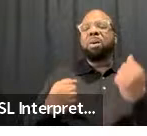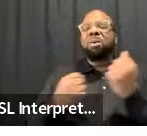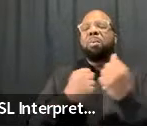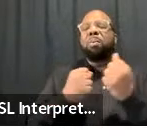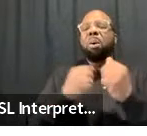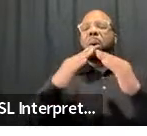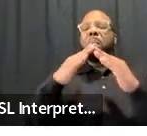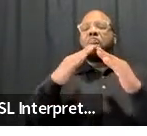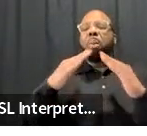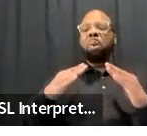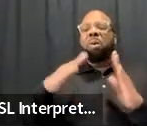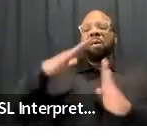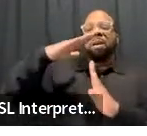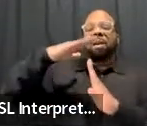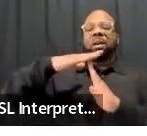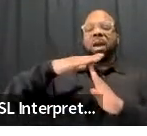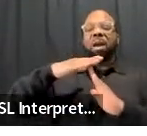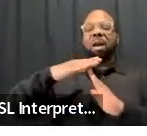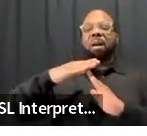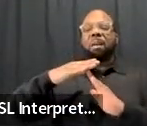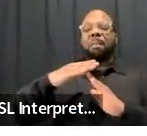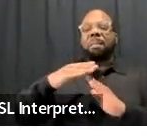be included at all?